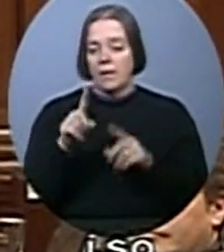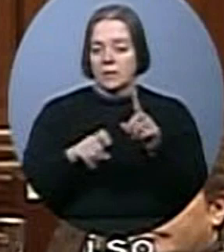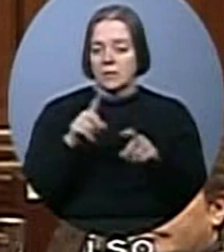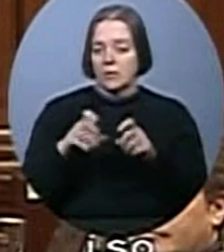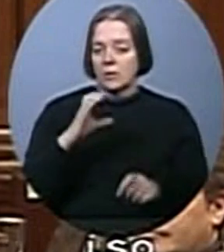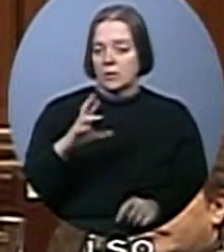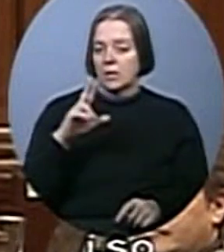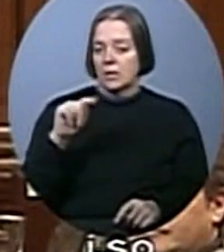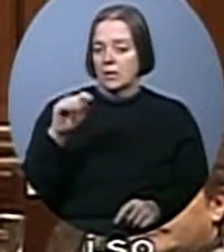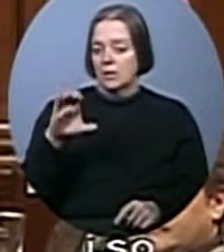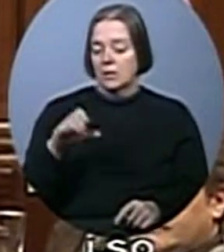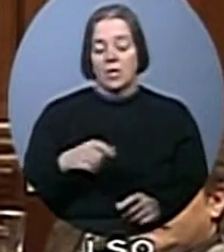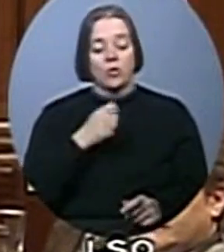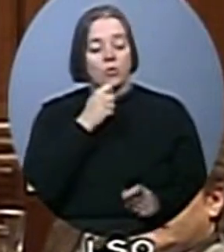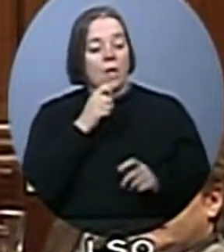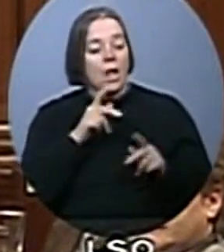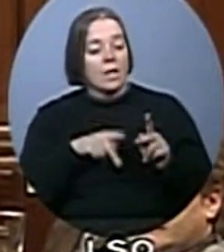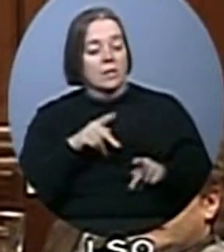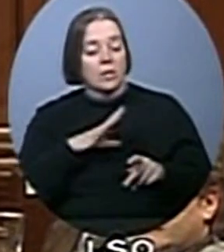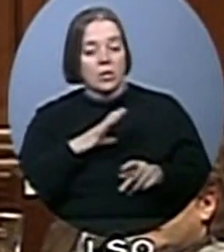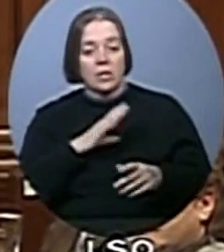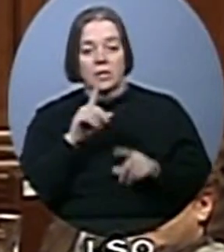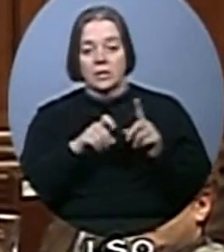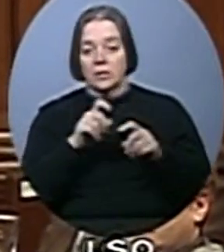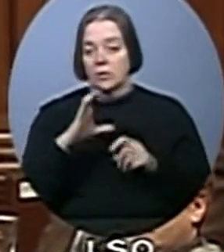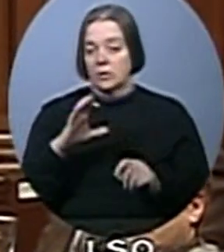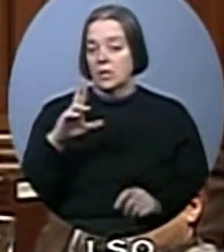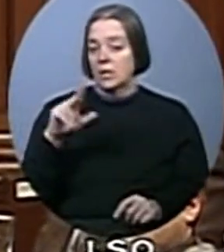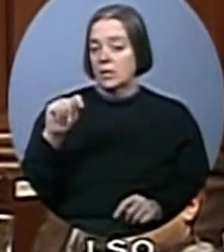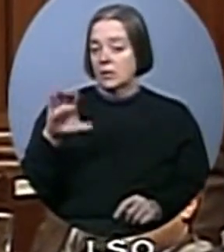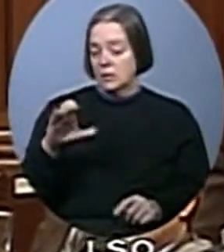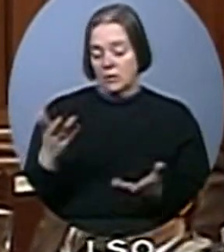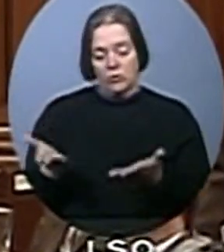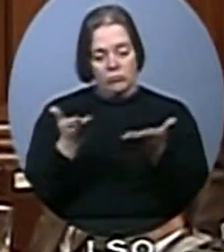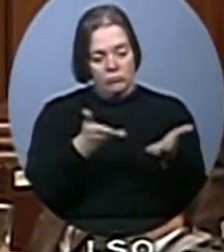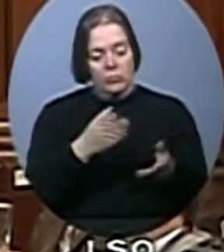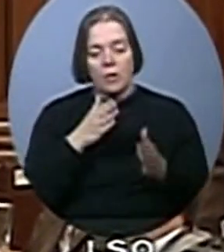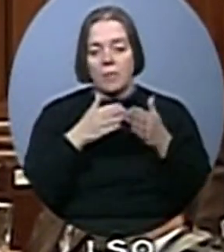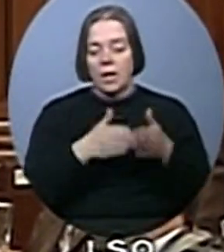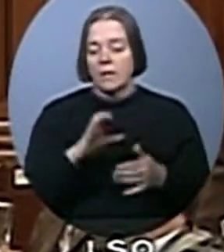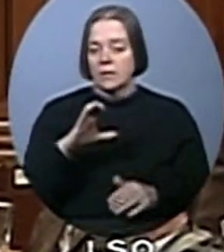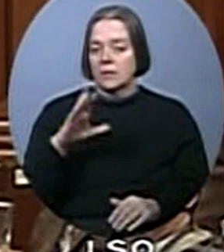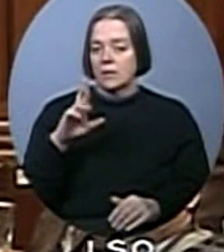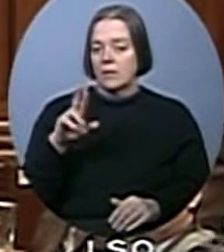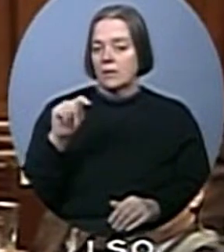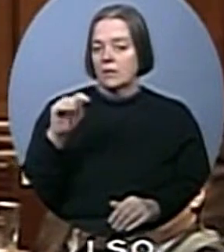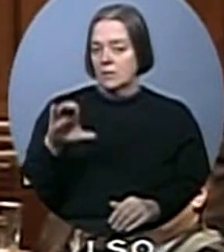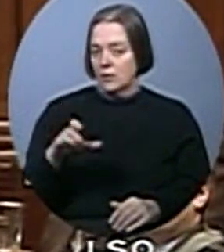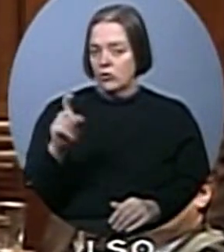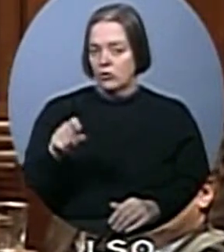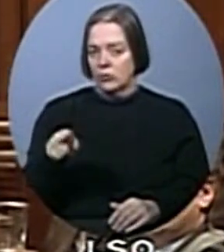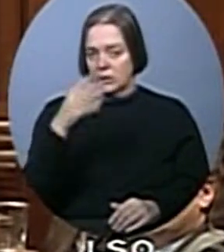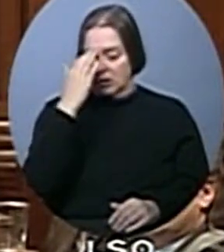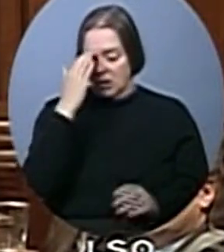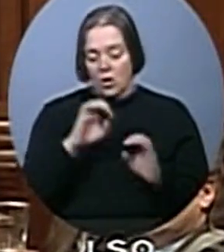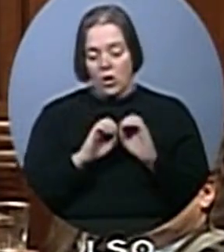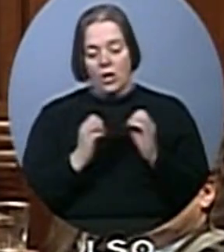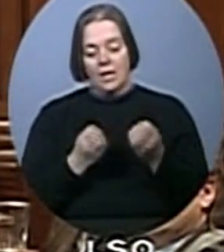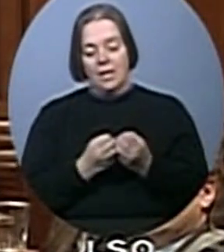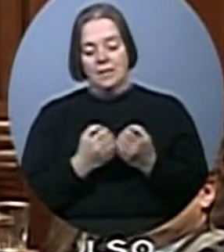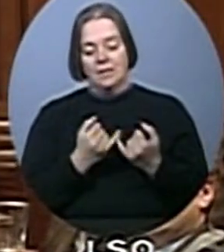address it to the CRTC. This is a question for them, Mr. Speaker. He should know, he ought to know, that the CRTC does operate independently of the government, and there's a